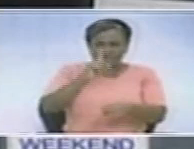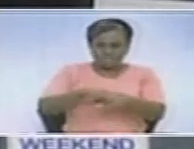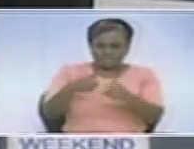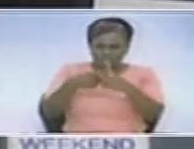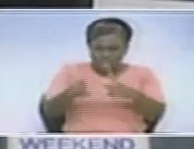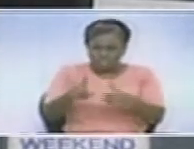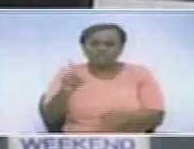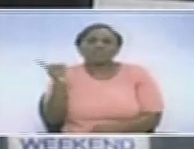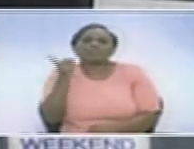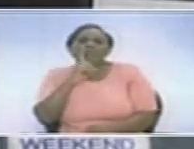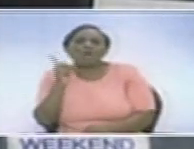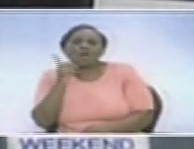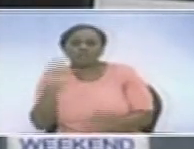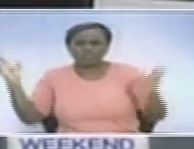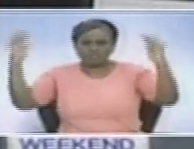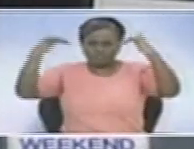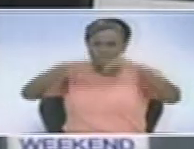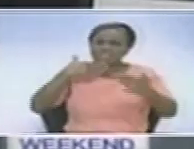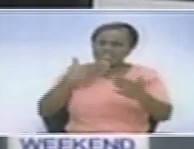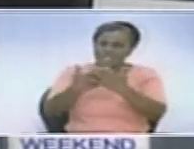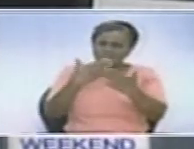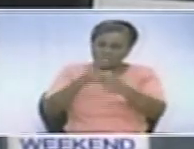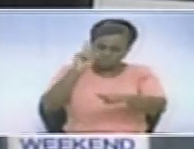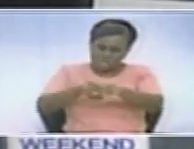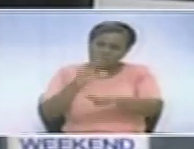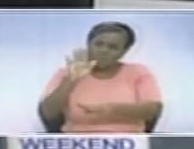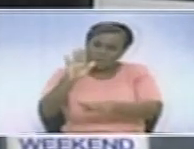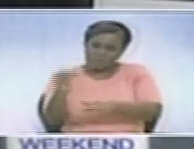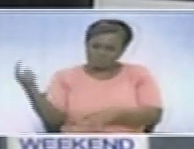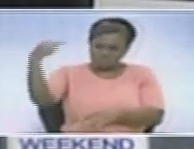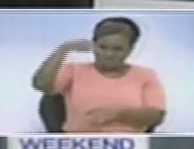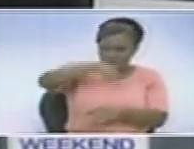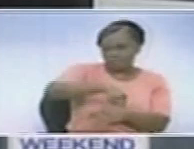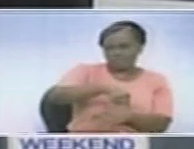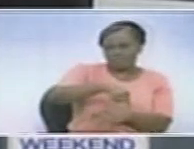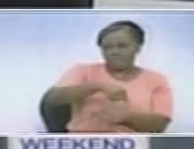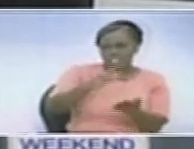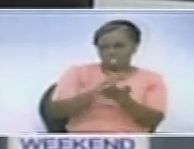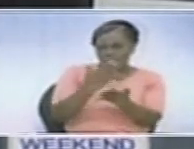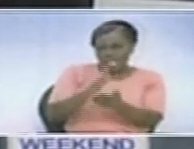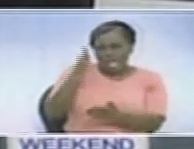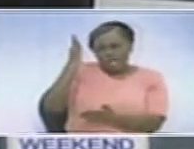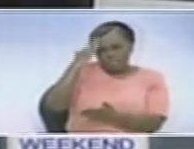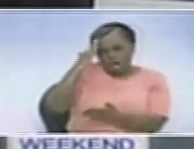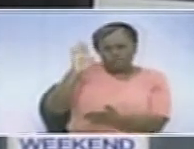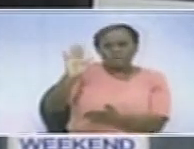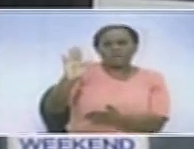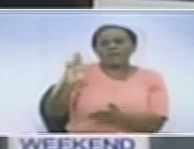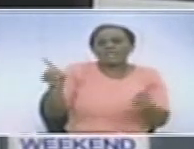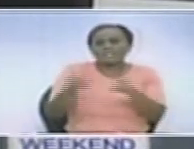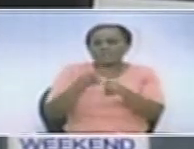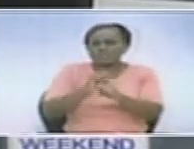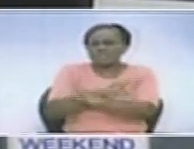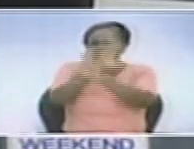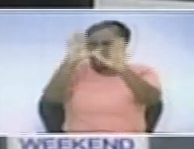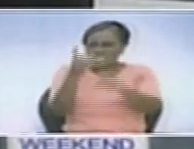tomorrow to the Assembly. And thank you so much for making the time to be with us today and to share your thoughts and, of course, also enlighten us quite a bit